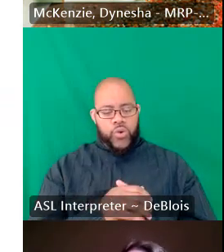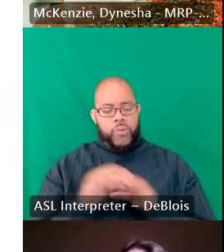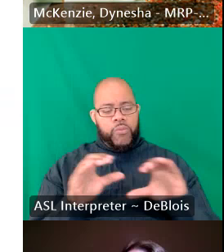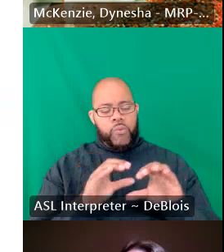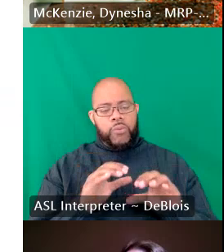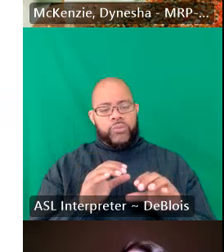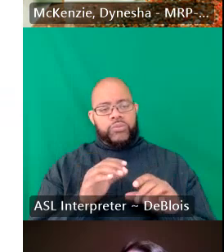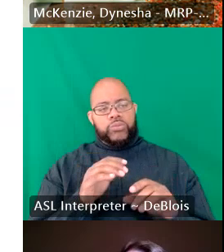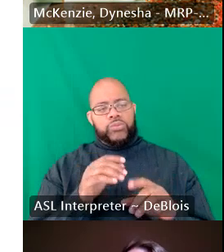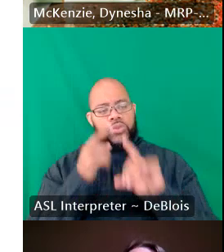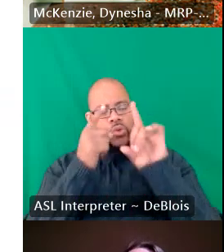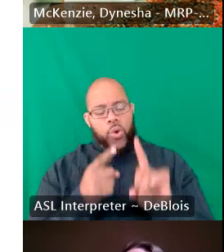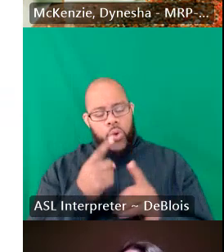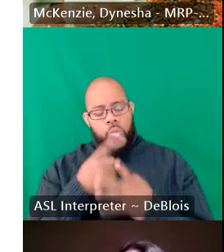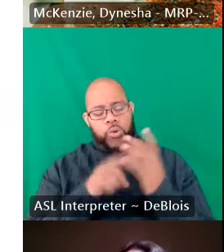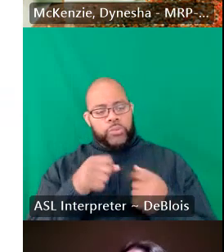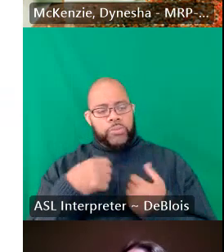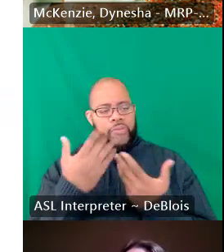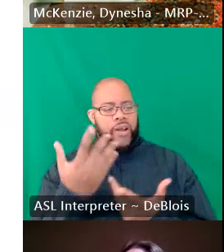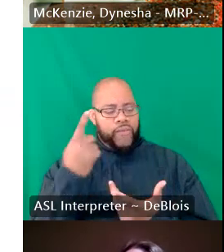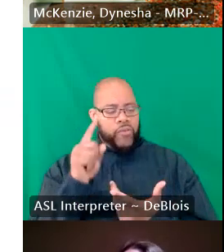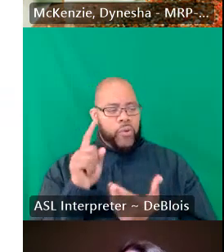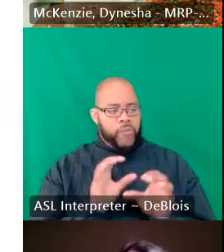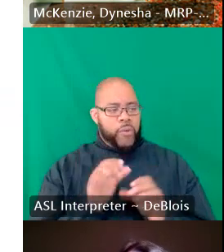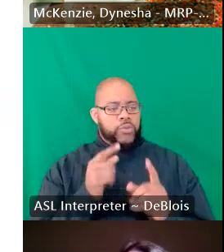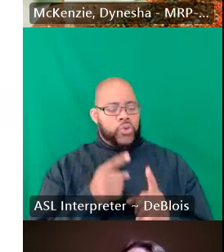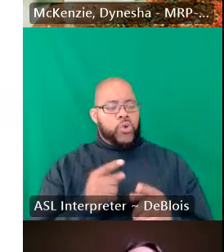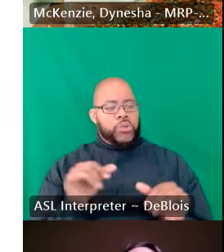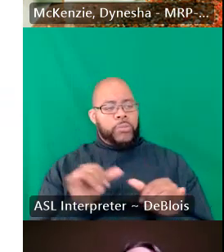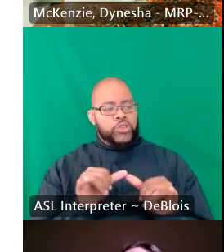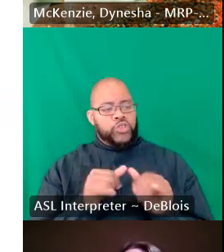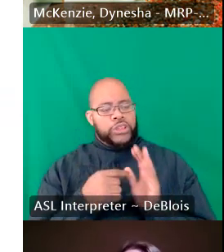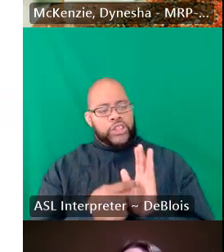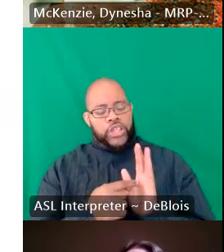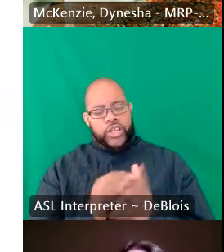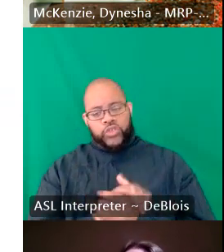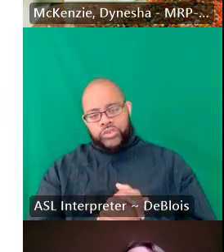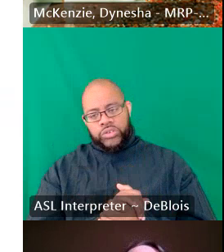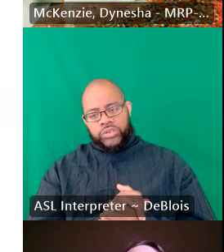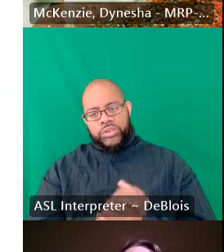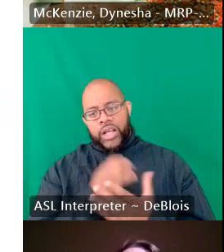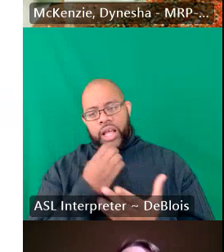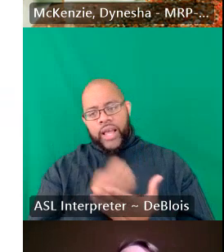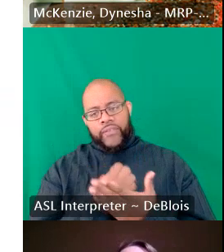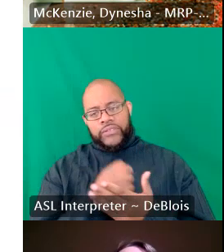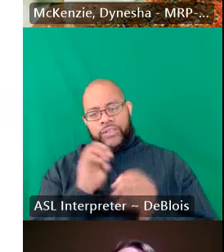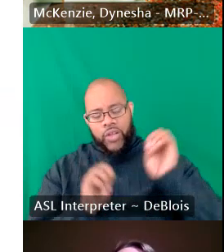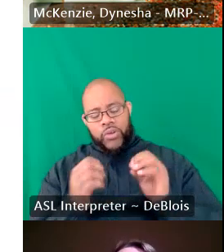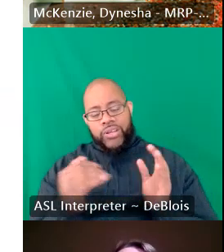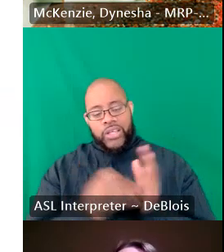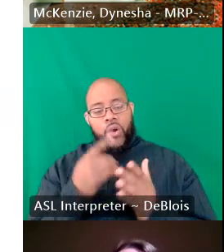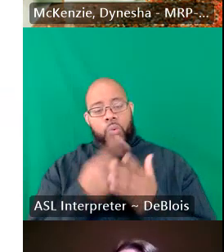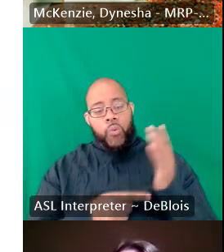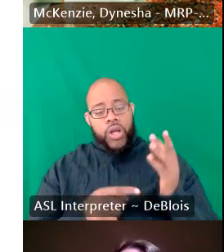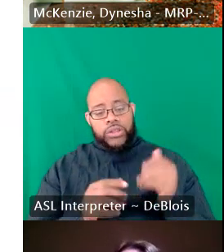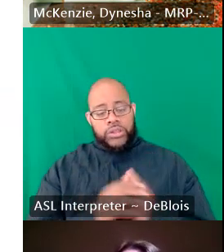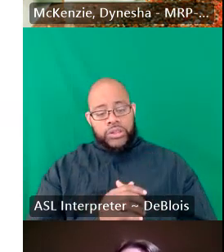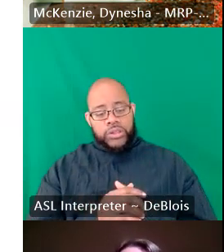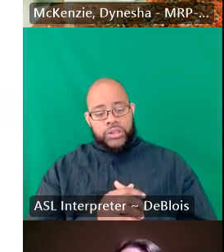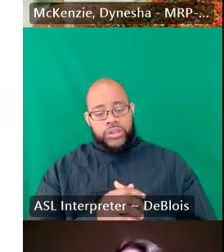performance goals. There's guidance on what should be provided for performance goals, measures, and indicators. evidence and evaluation. Again, what